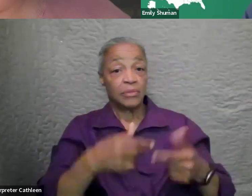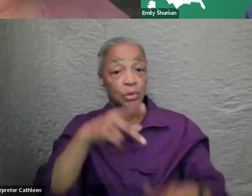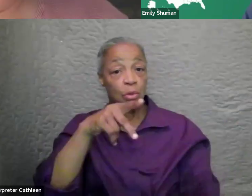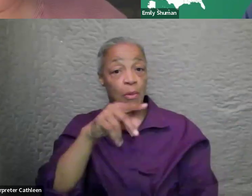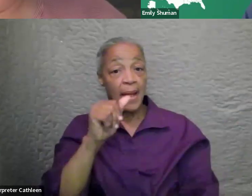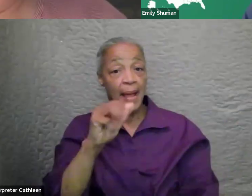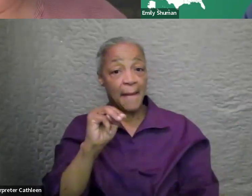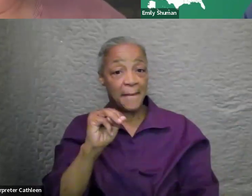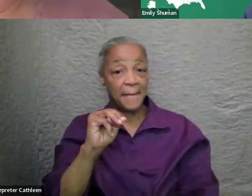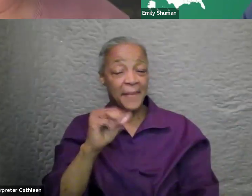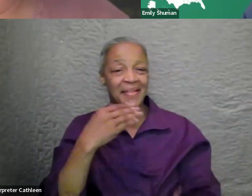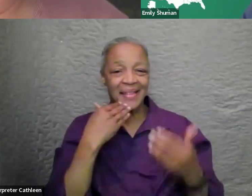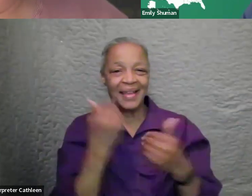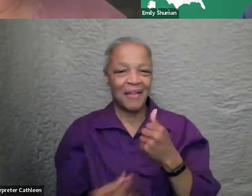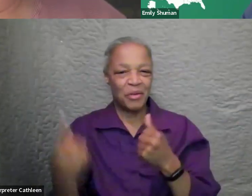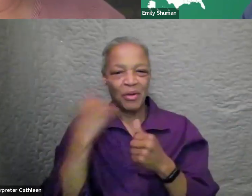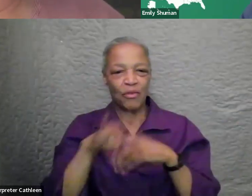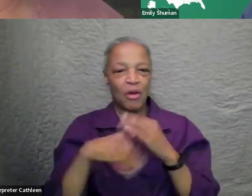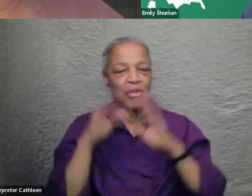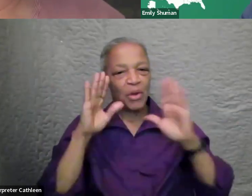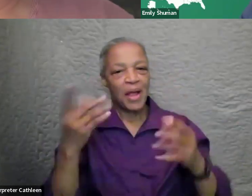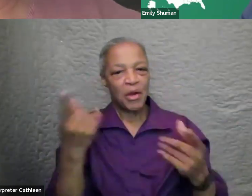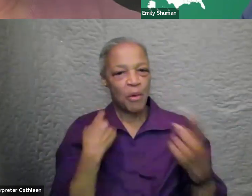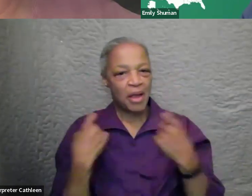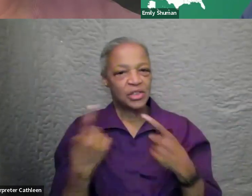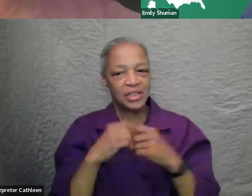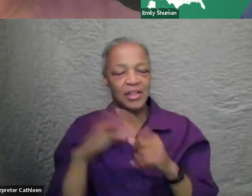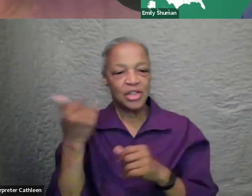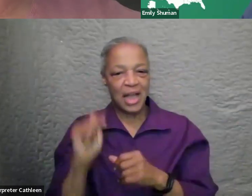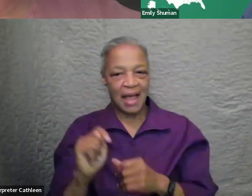Pam and thank everyone for all of the great questions in the chat.